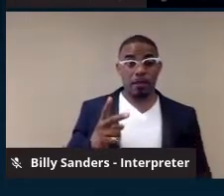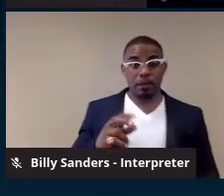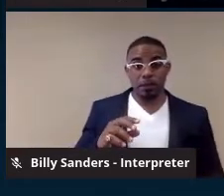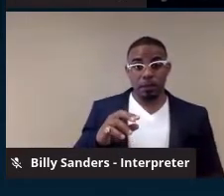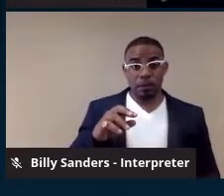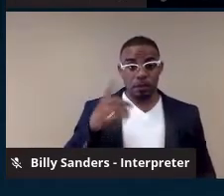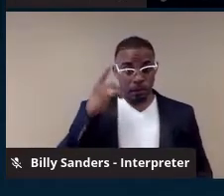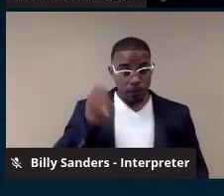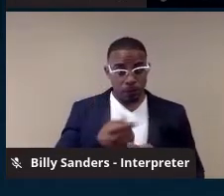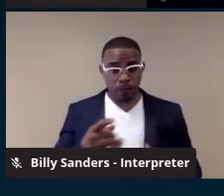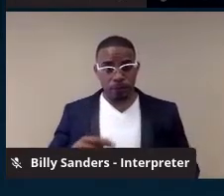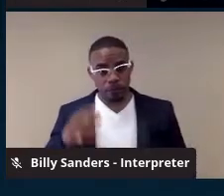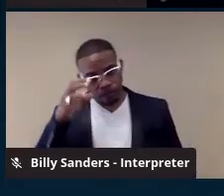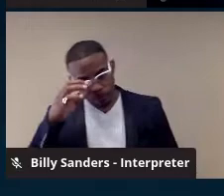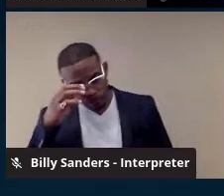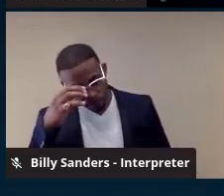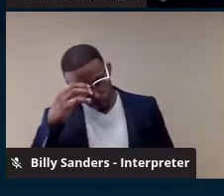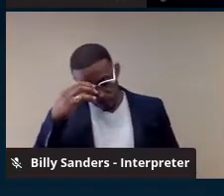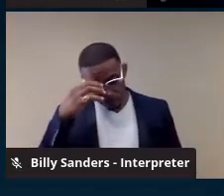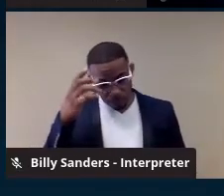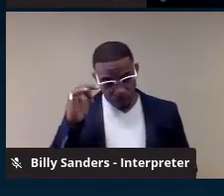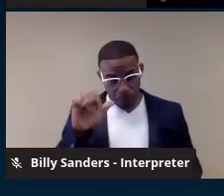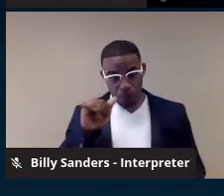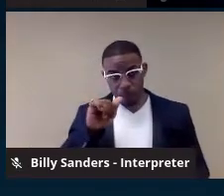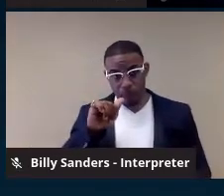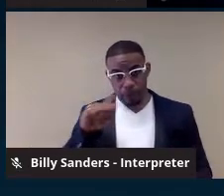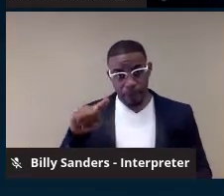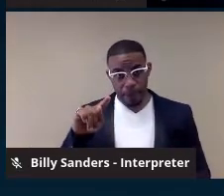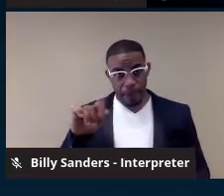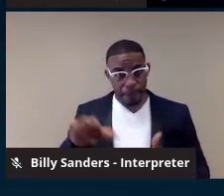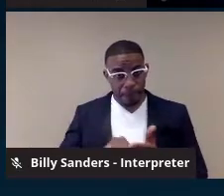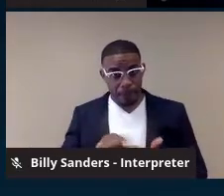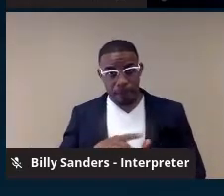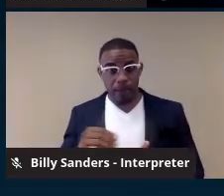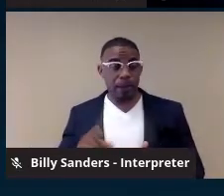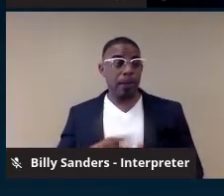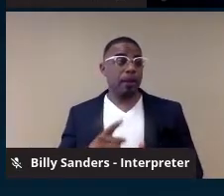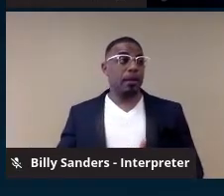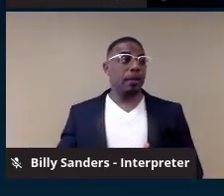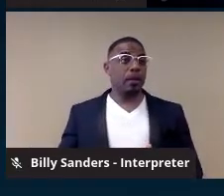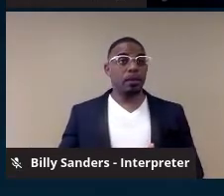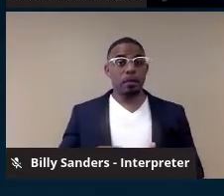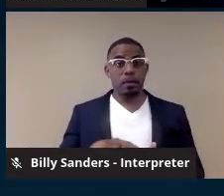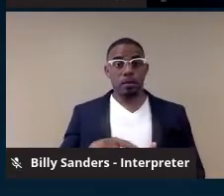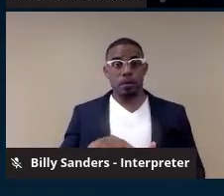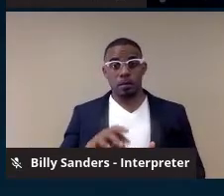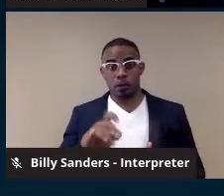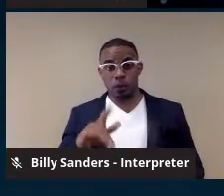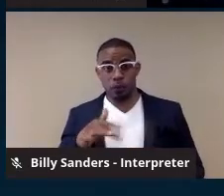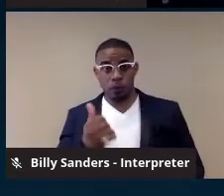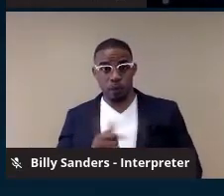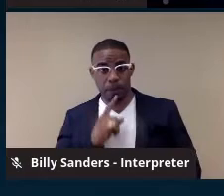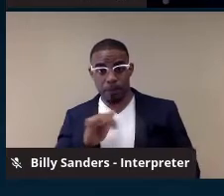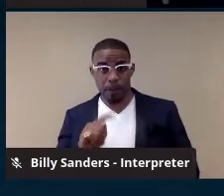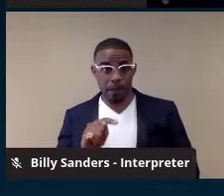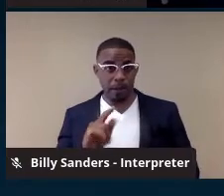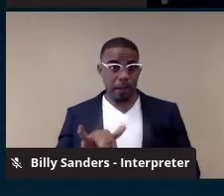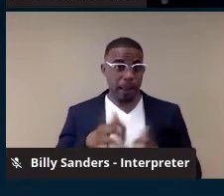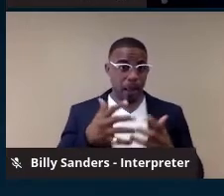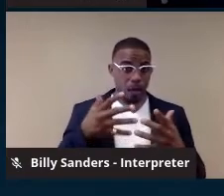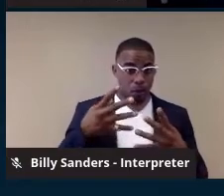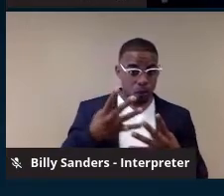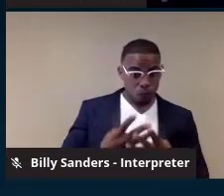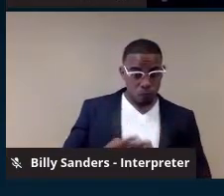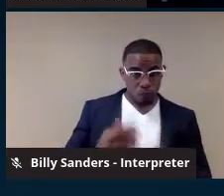file. If you do app page and then the root that you want it to be at, that's how the routing works. It's